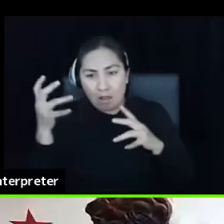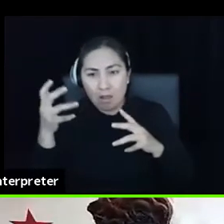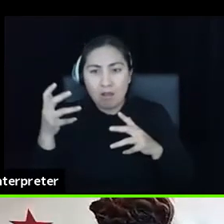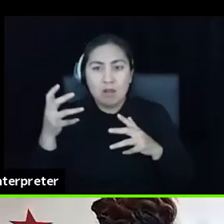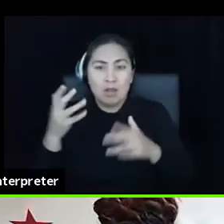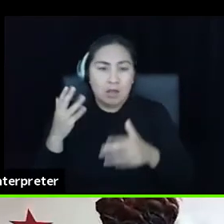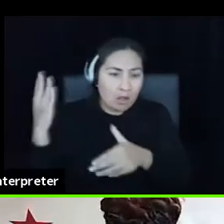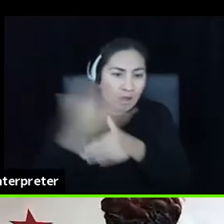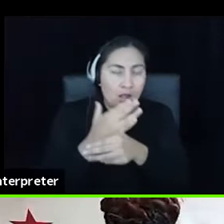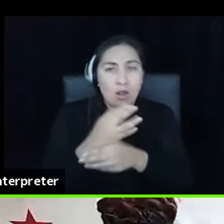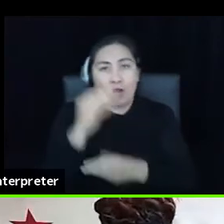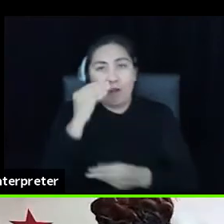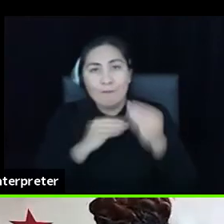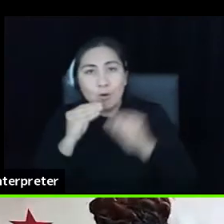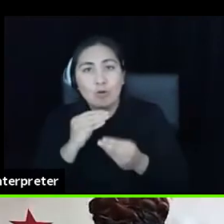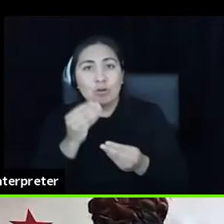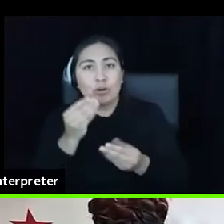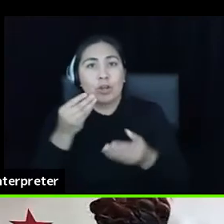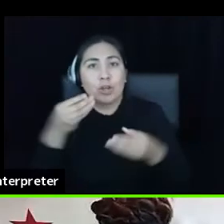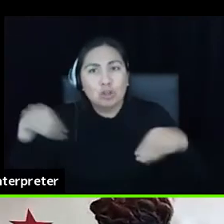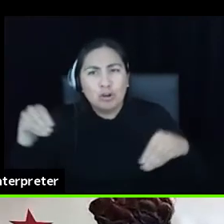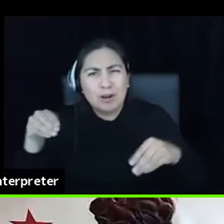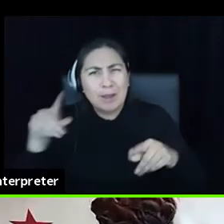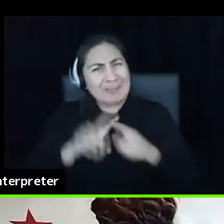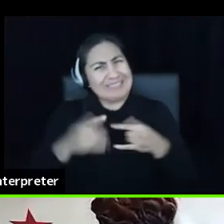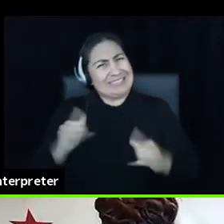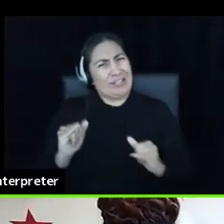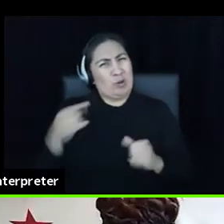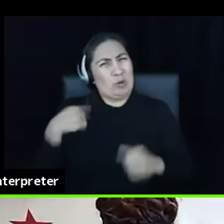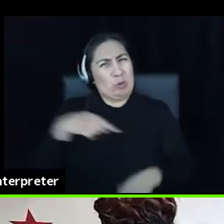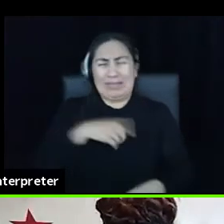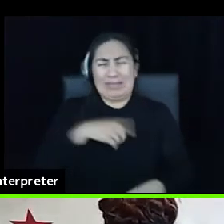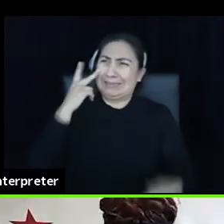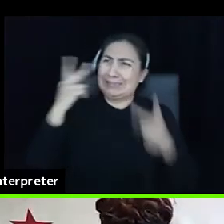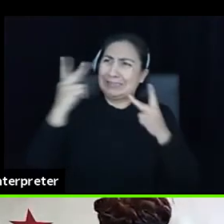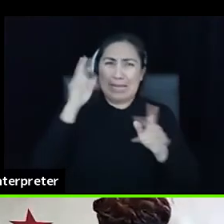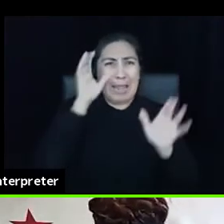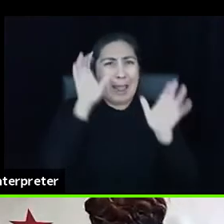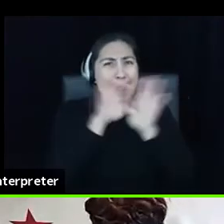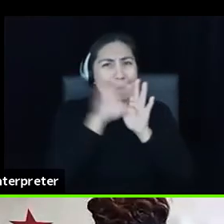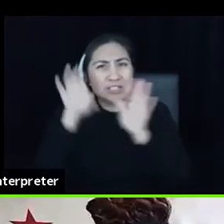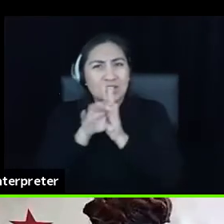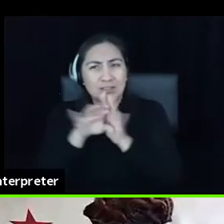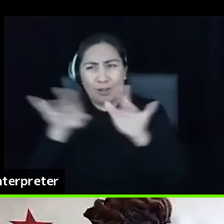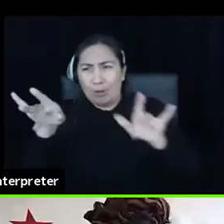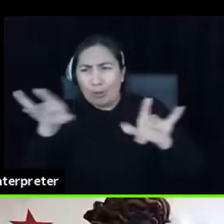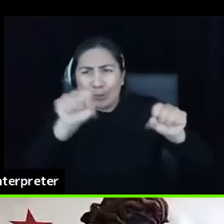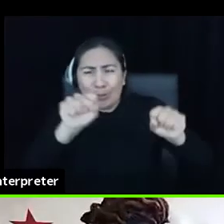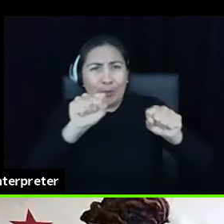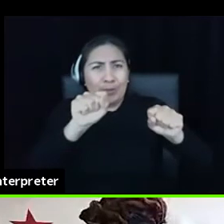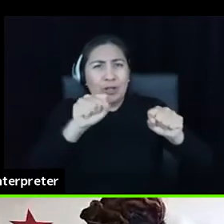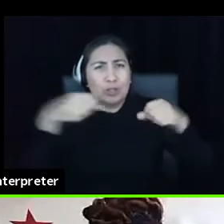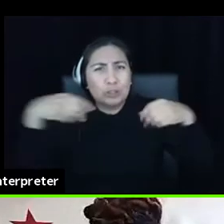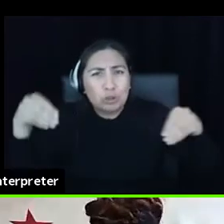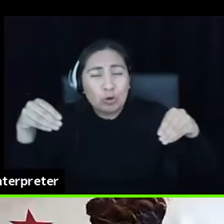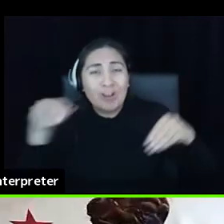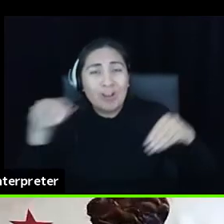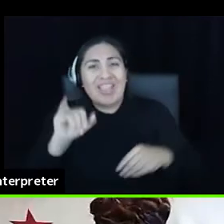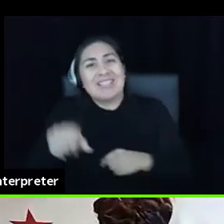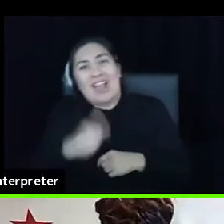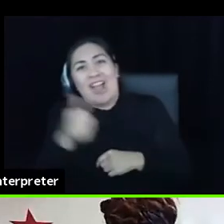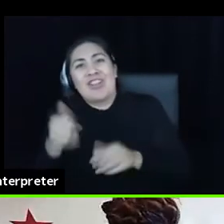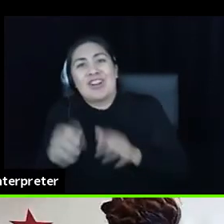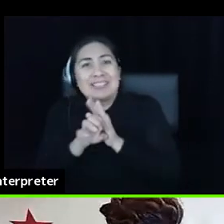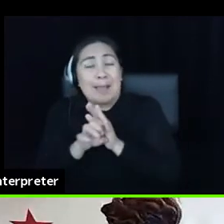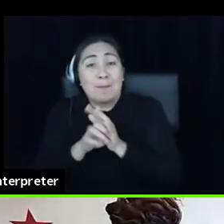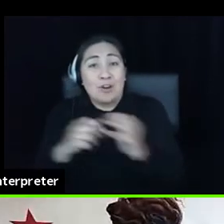yet images of empty grocery store shelves abound. This is another example of scarcity mentality in action. We are weaker